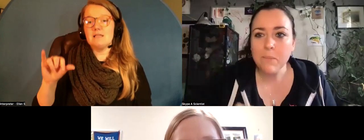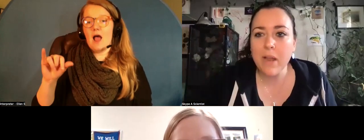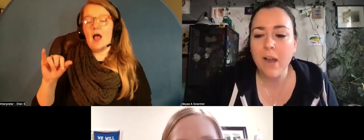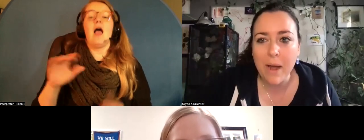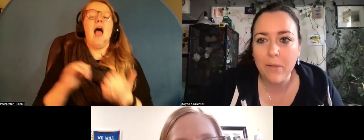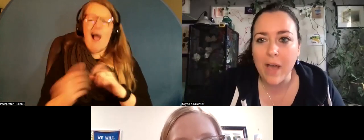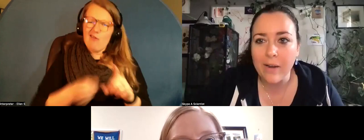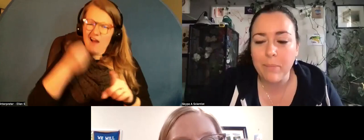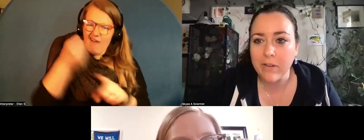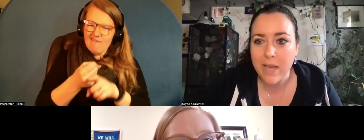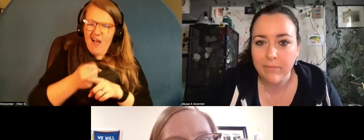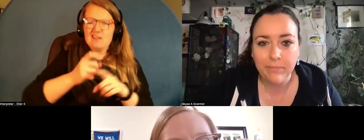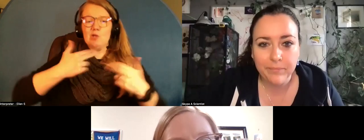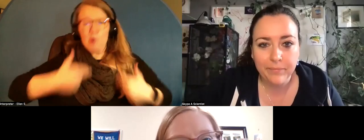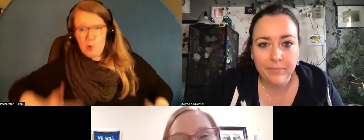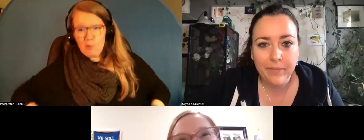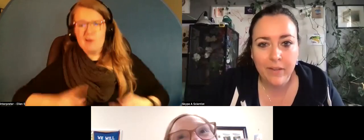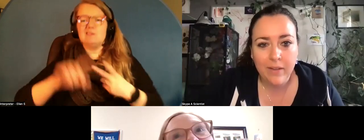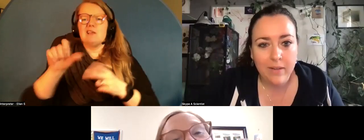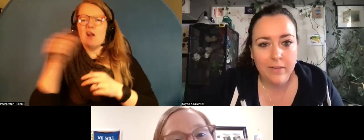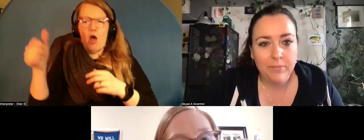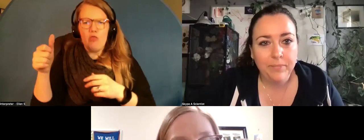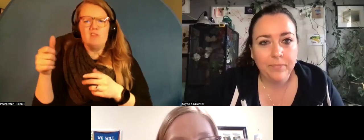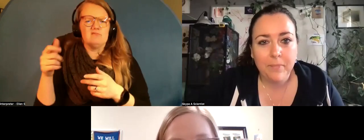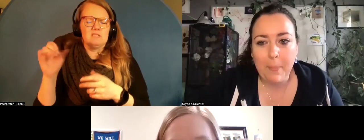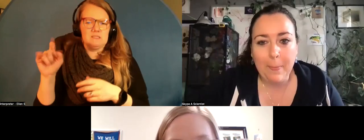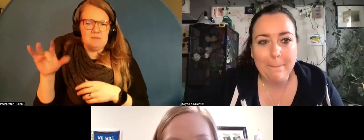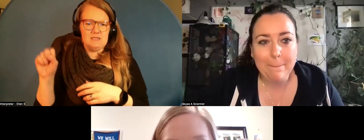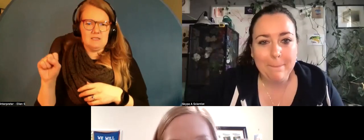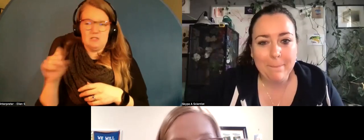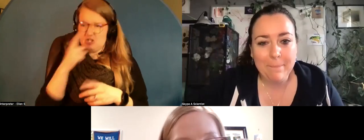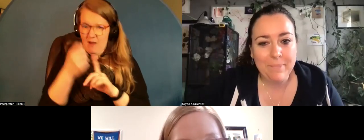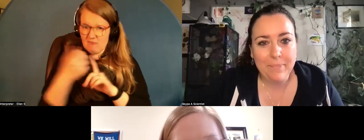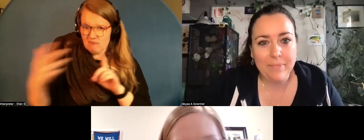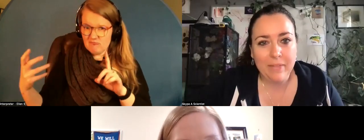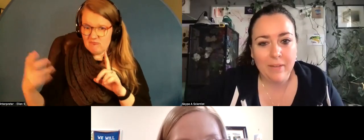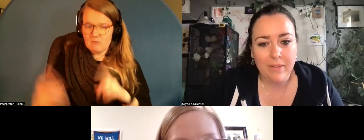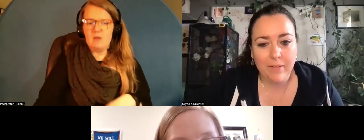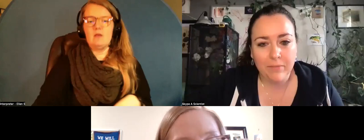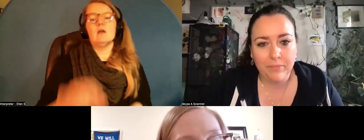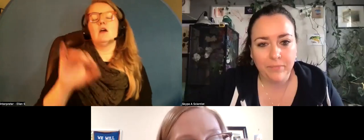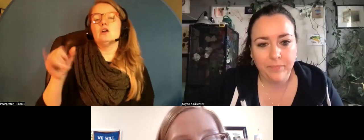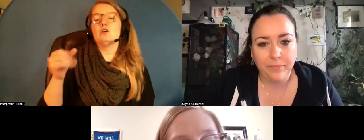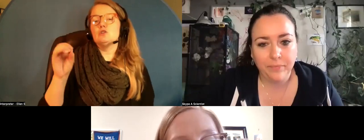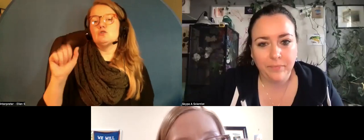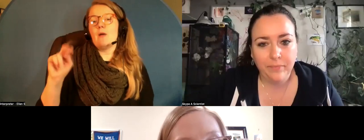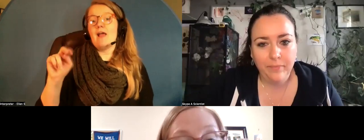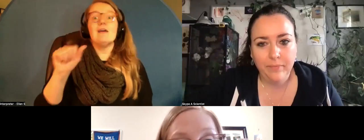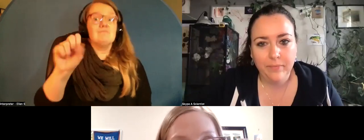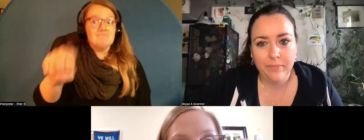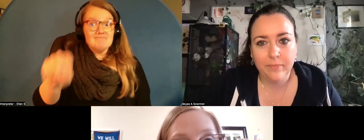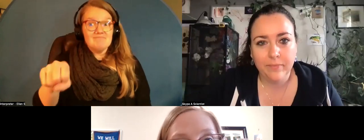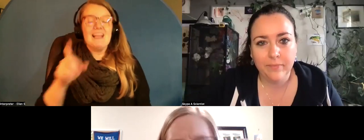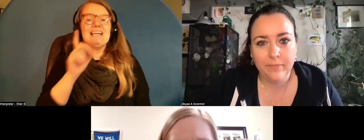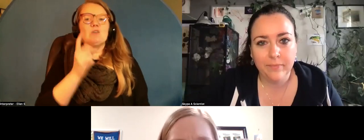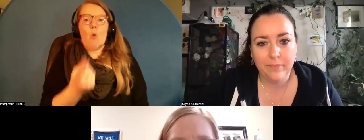you tell us a little bit about that parasite? Yeah, so that is a parasite, a single-celled parasite, and